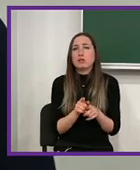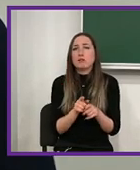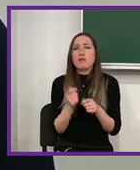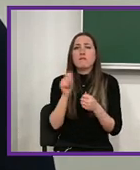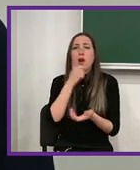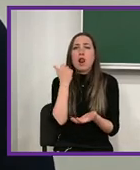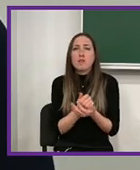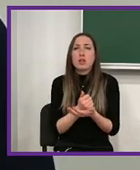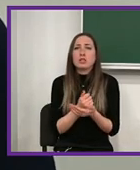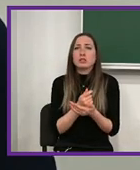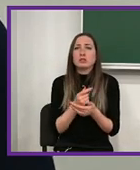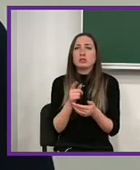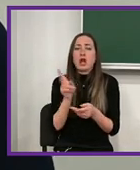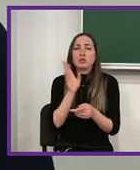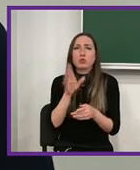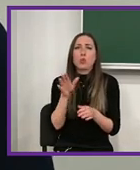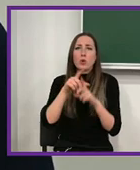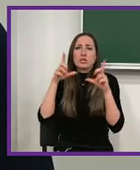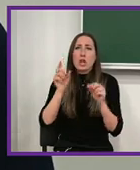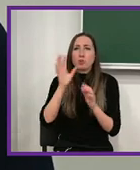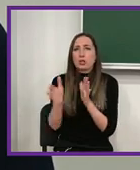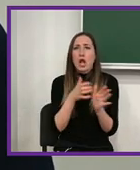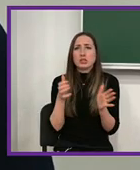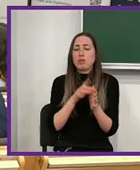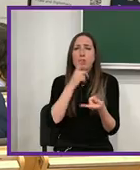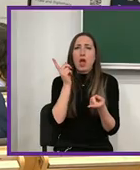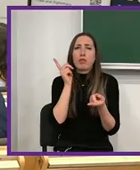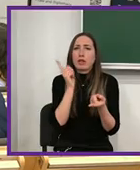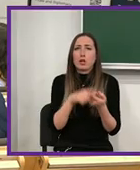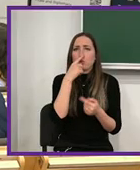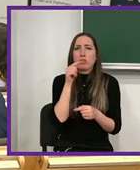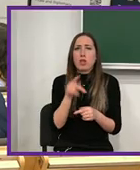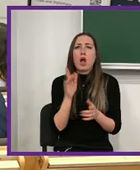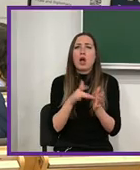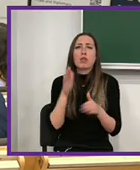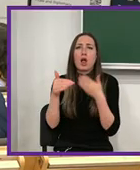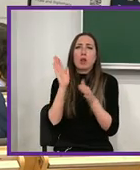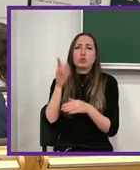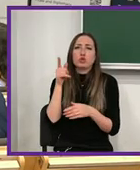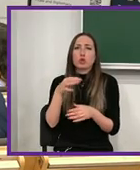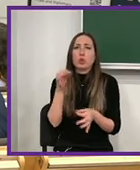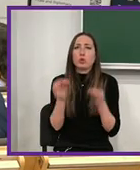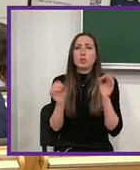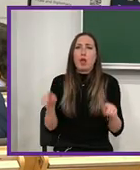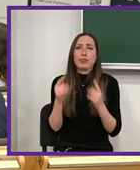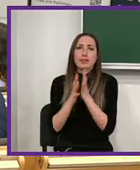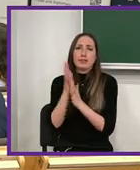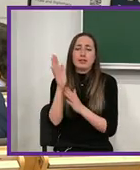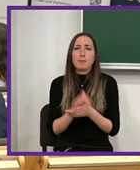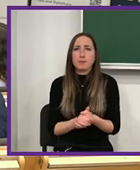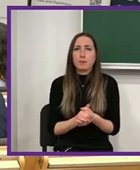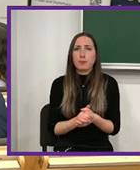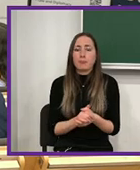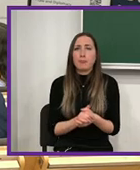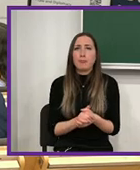will nonetheless be the touch point regardless of where we end up in the legal developments. I have maybe one question that I'll take